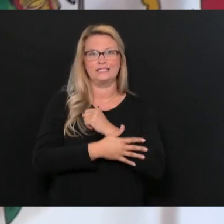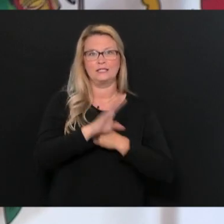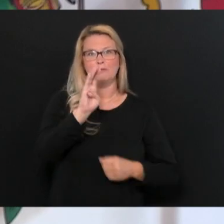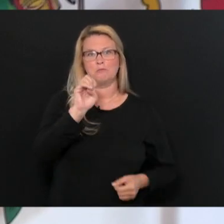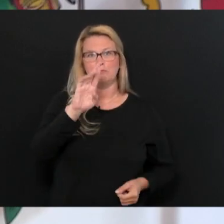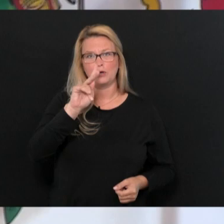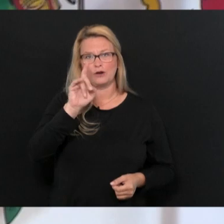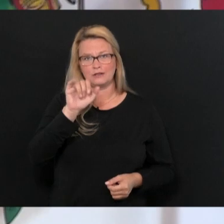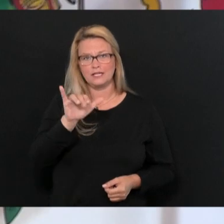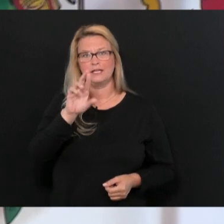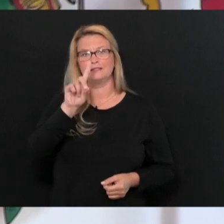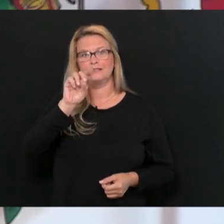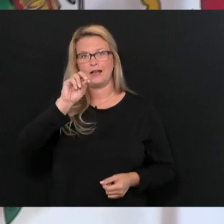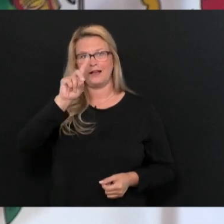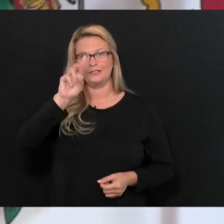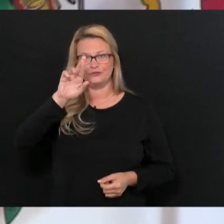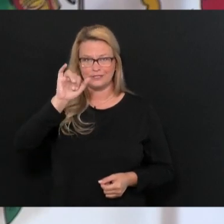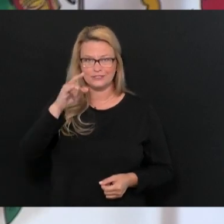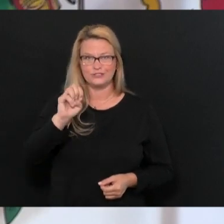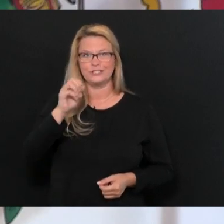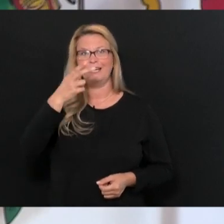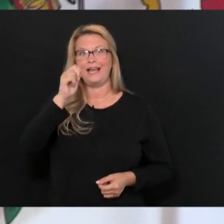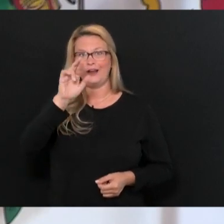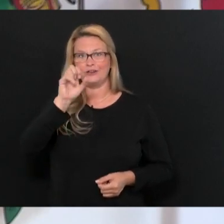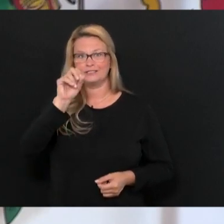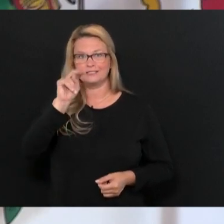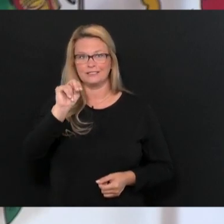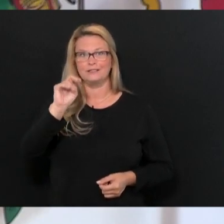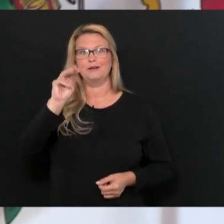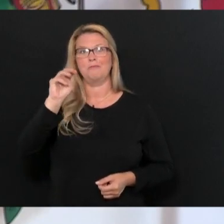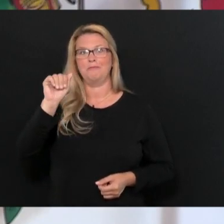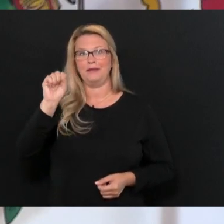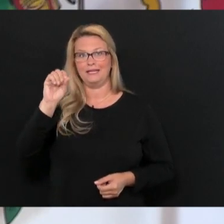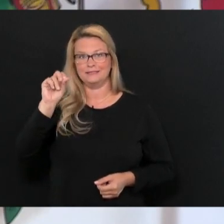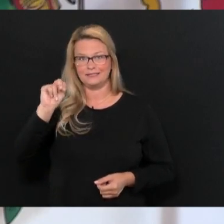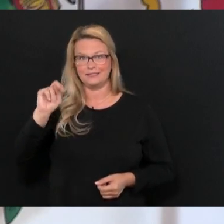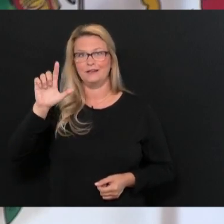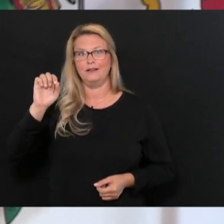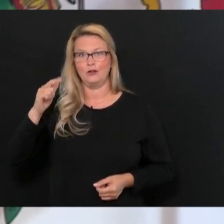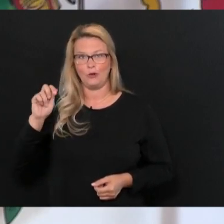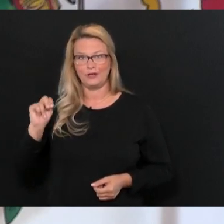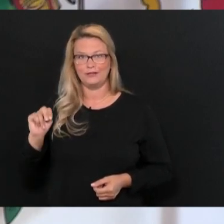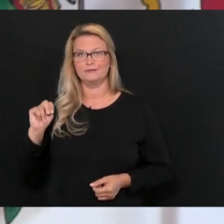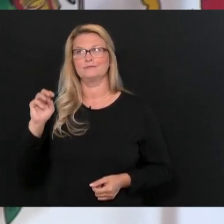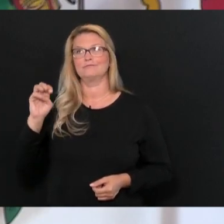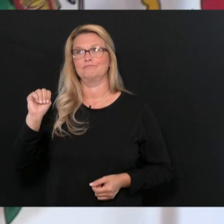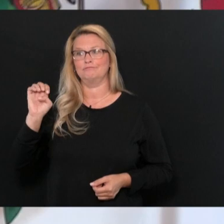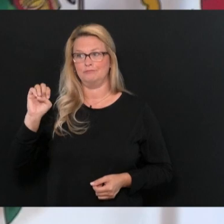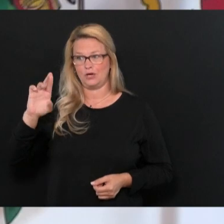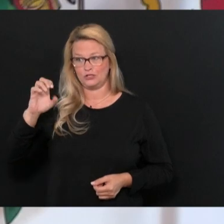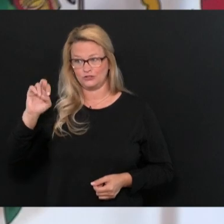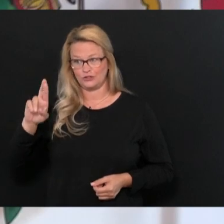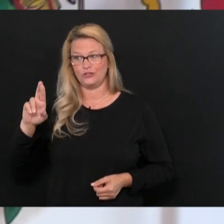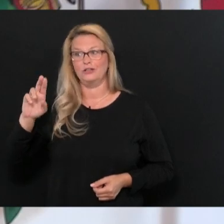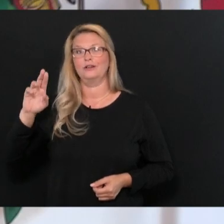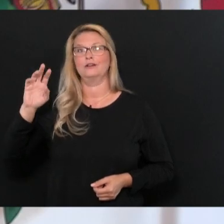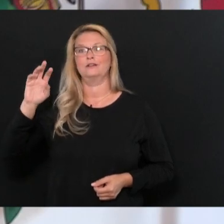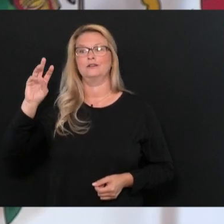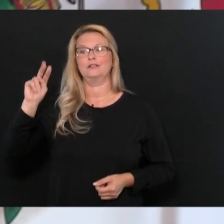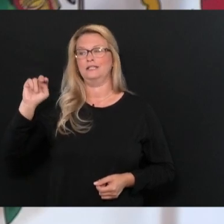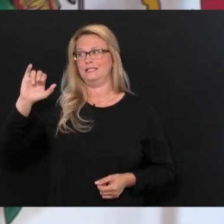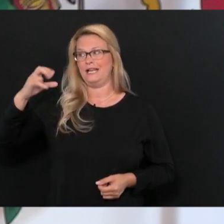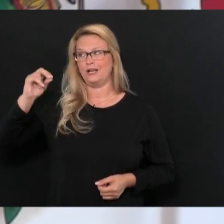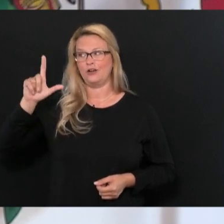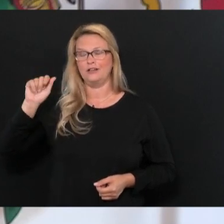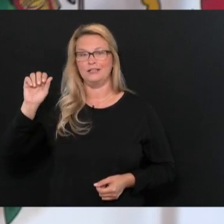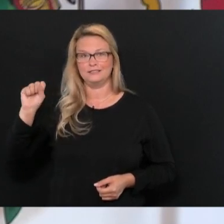Berkeley, Doddridge, Harrison, Logan, Mason, Mercer, Monroe, Nicholas, Putnam, Upshur, Wayne,